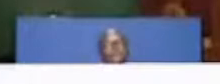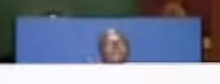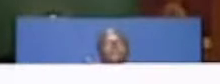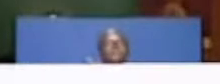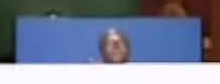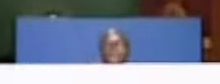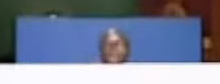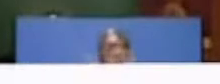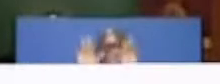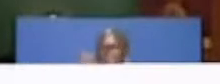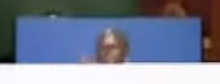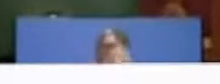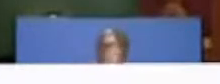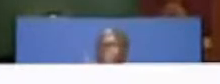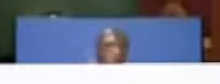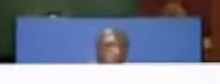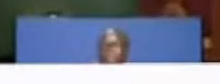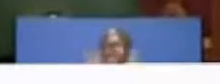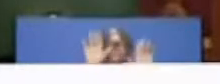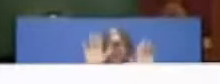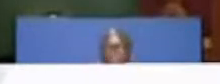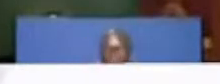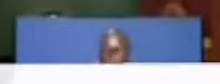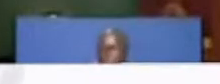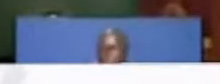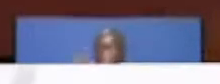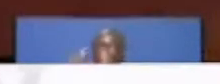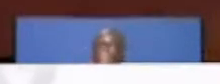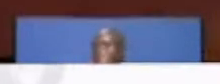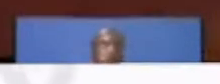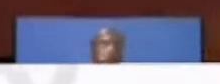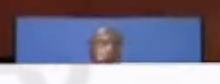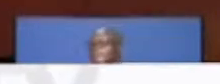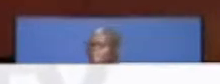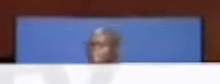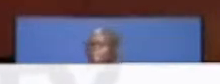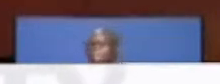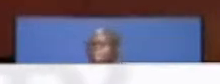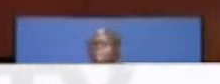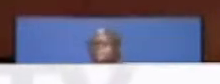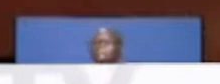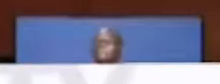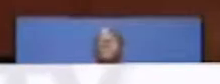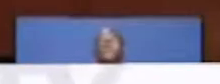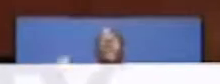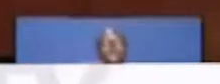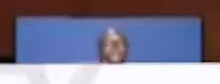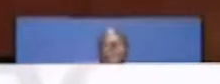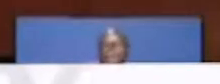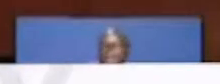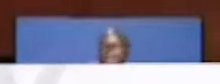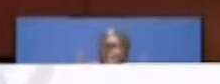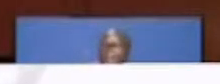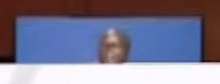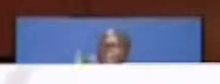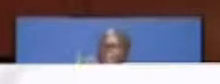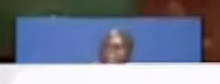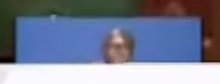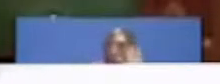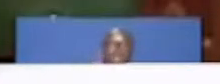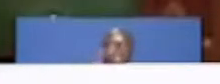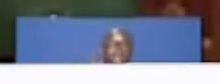critical development fundamentals, and this allowed them to industrialize at a rate that was faster than